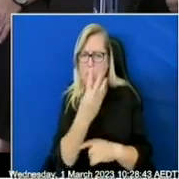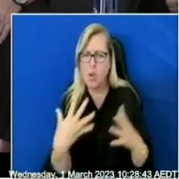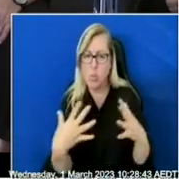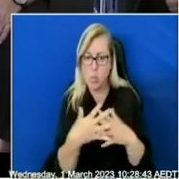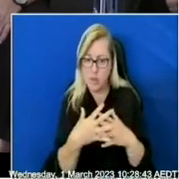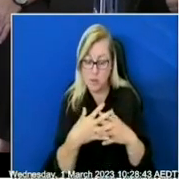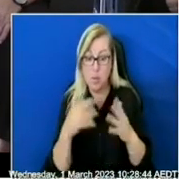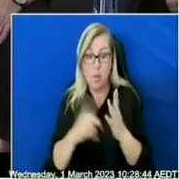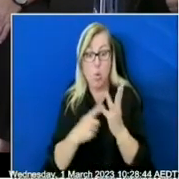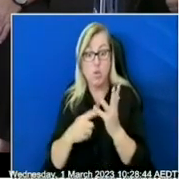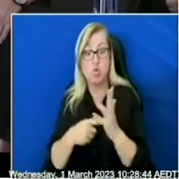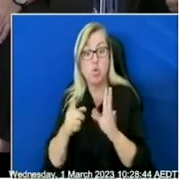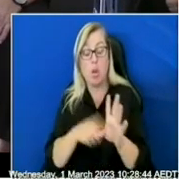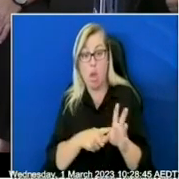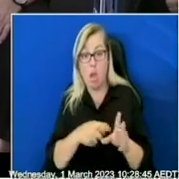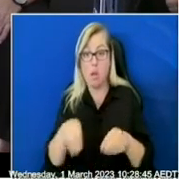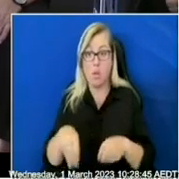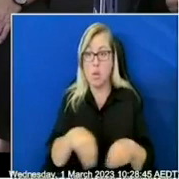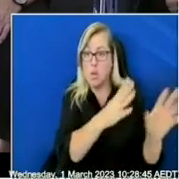Orphanage.